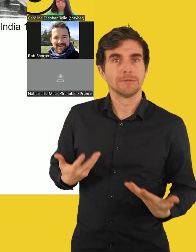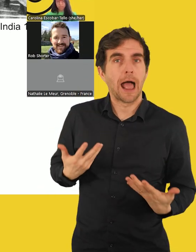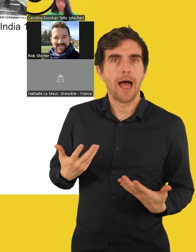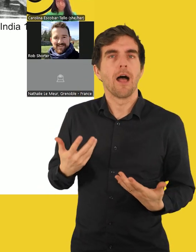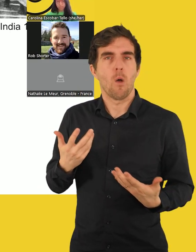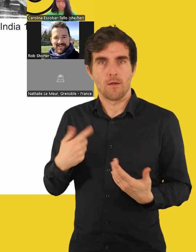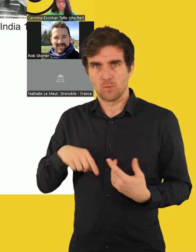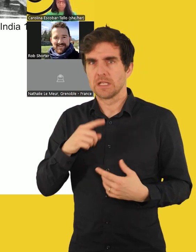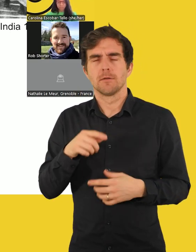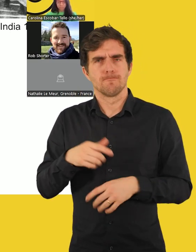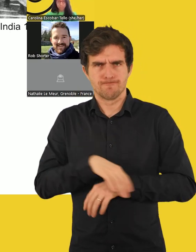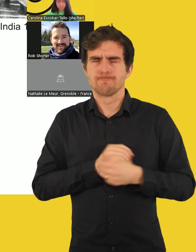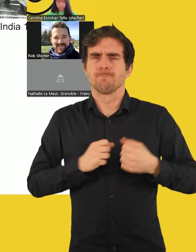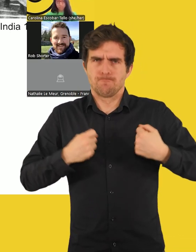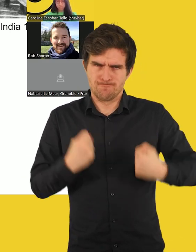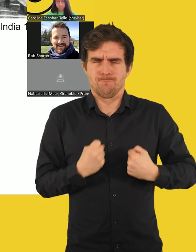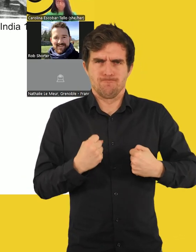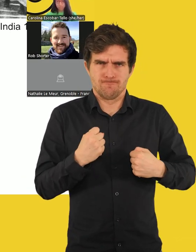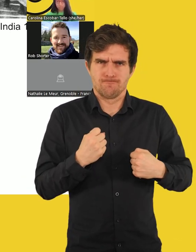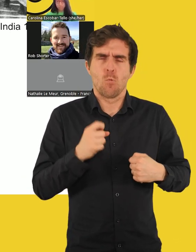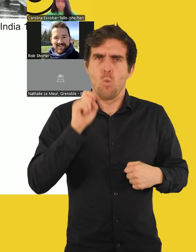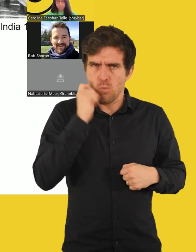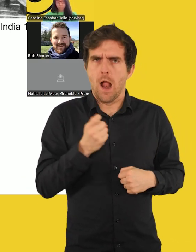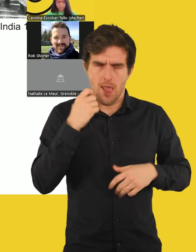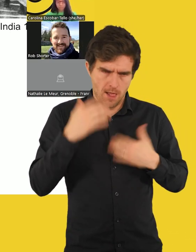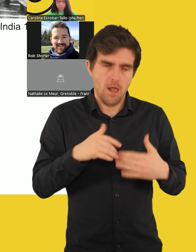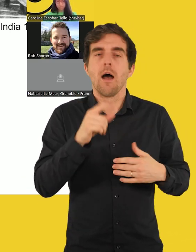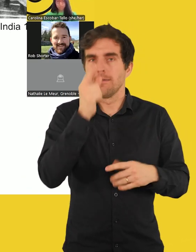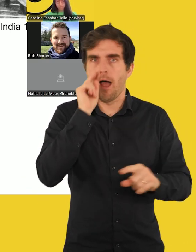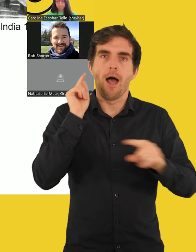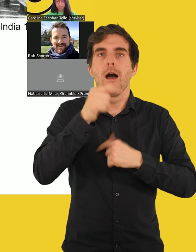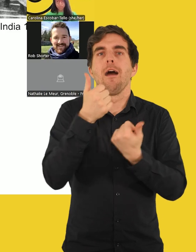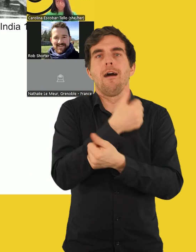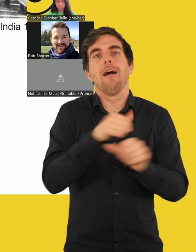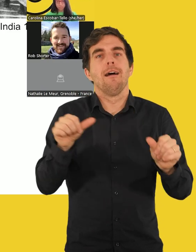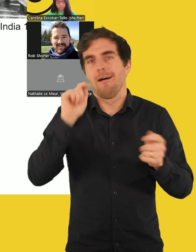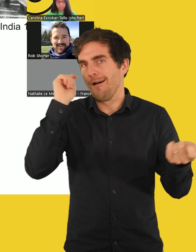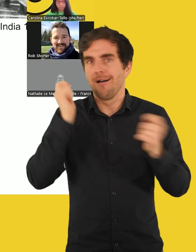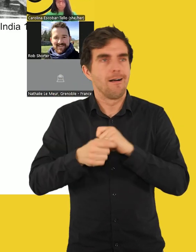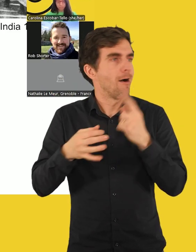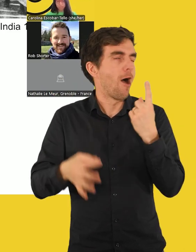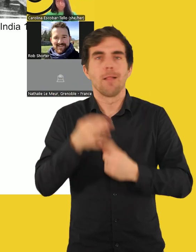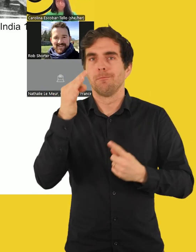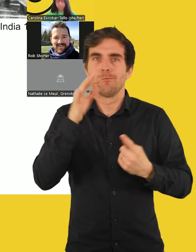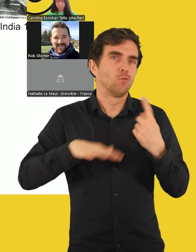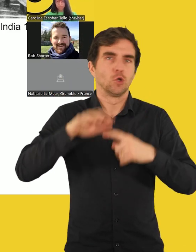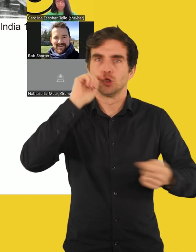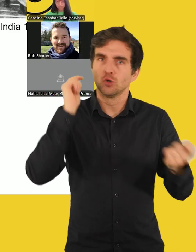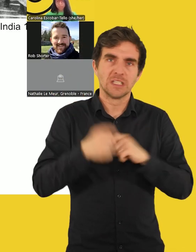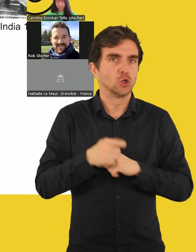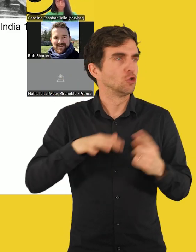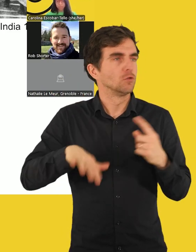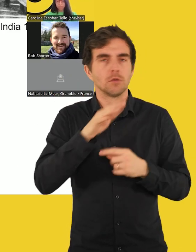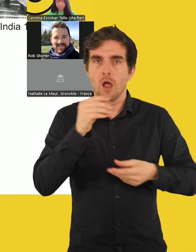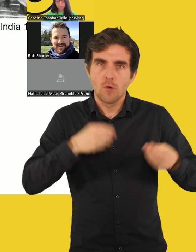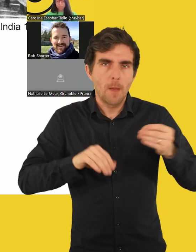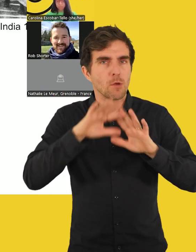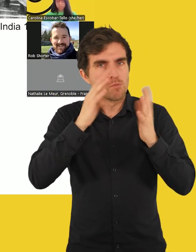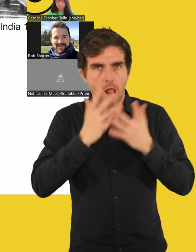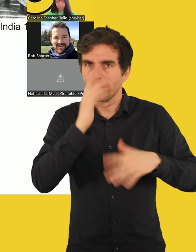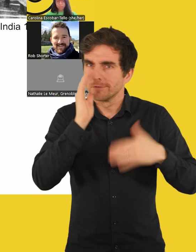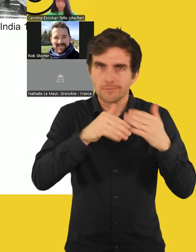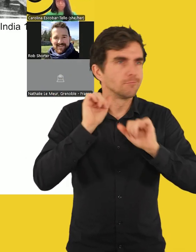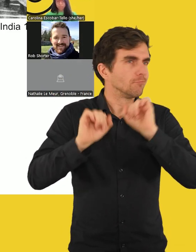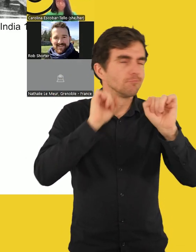today, to act as if we too will succeed in transforming the economic worldview